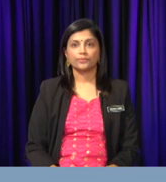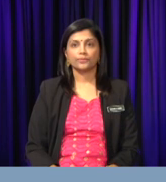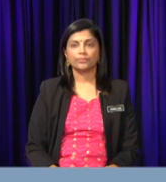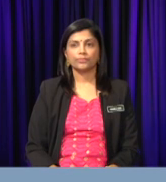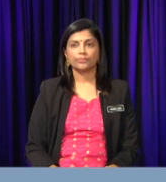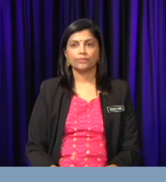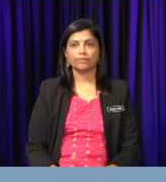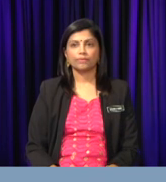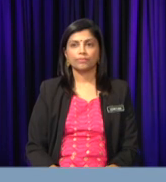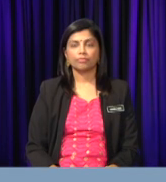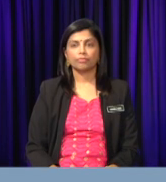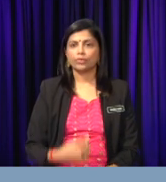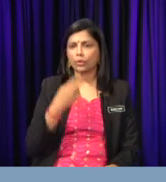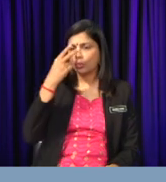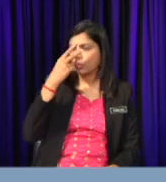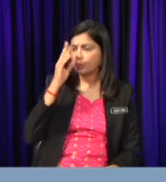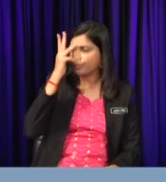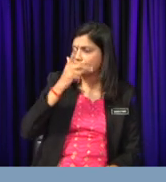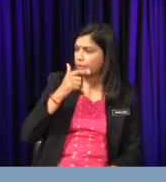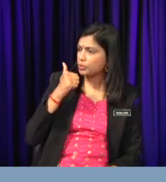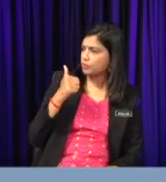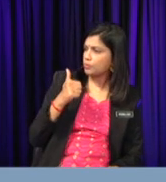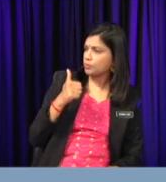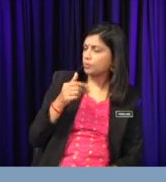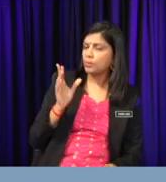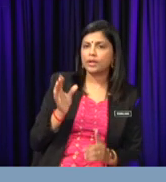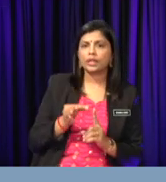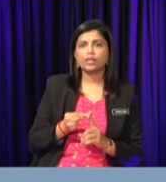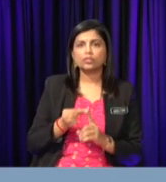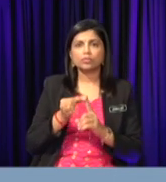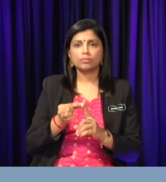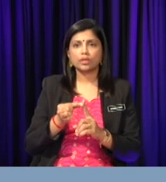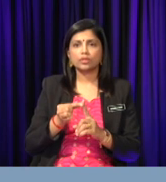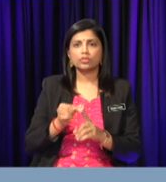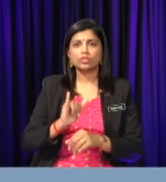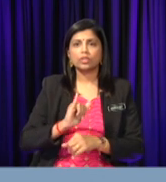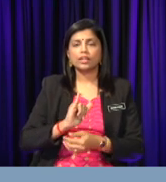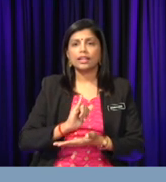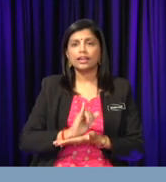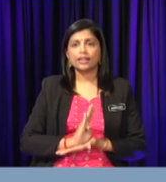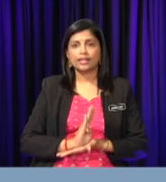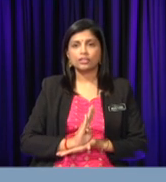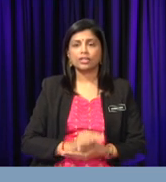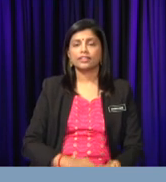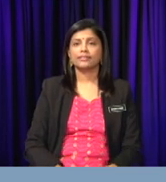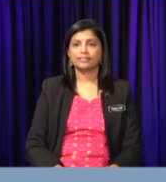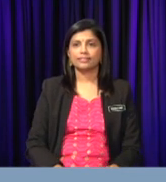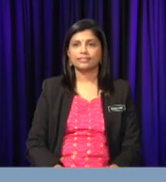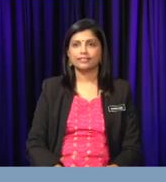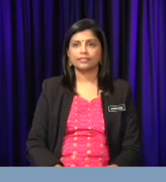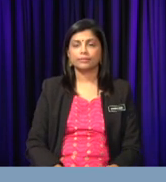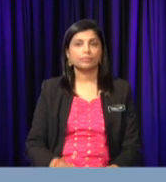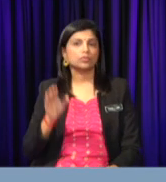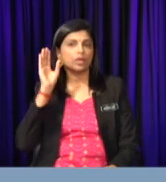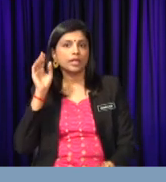its scenery and its special and its culture. Mm-hmm. And I also heard that people